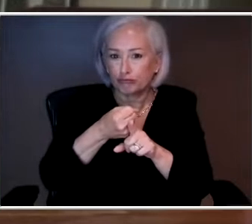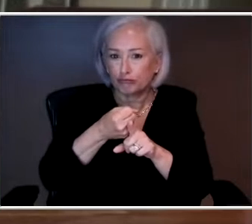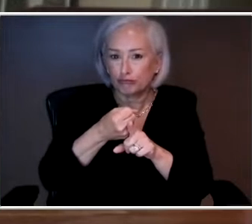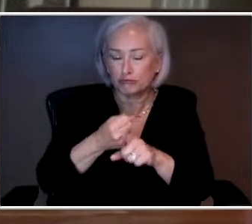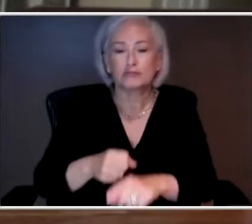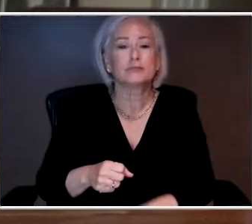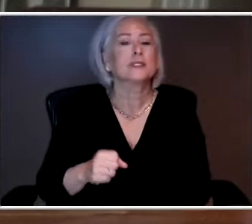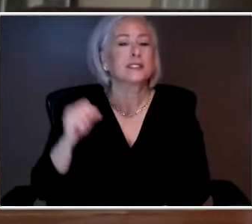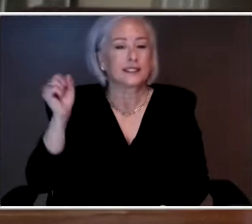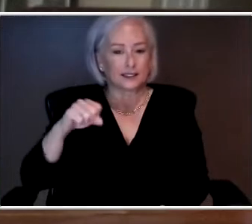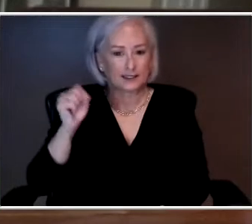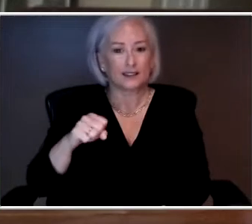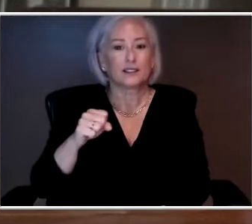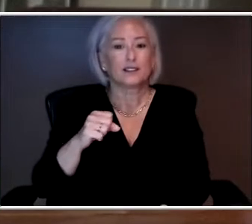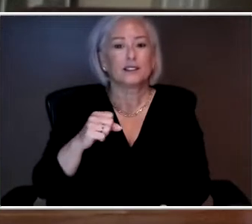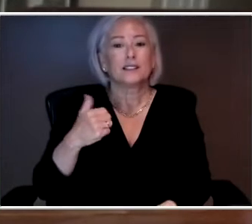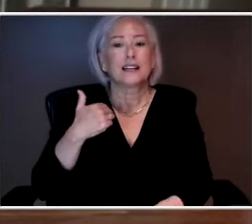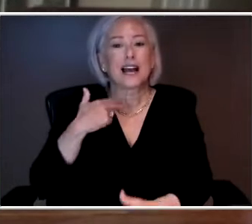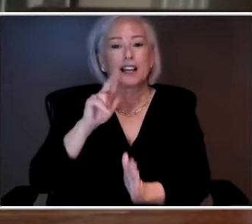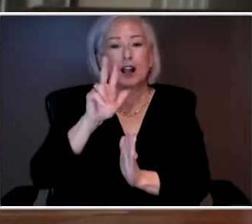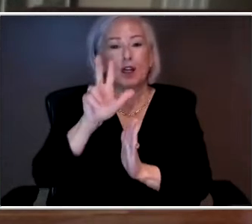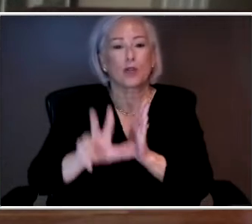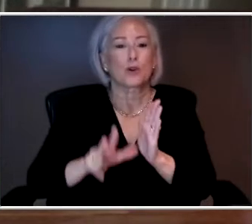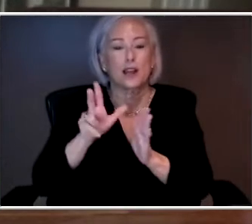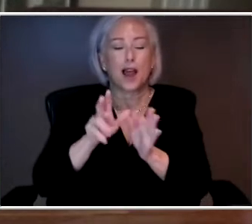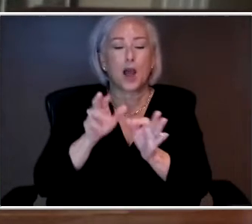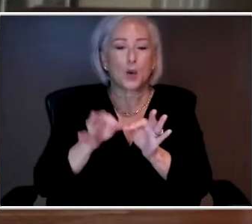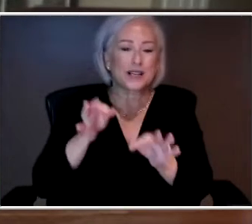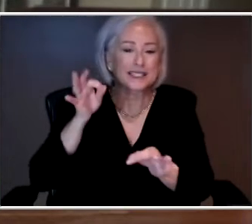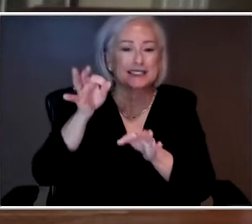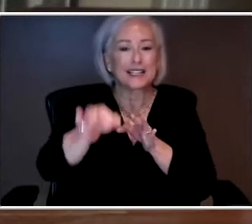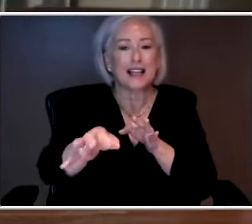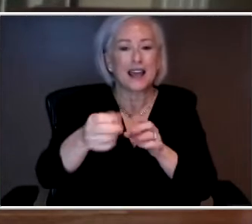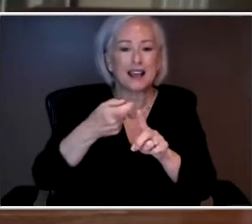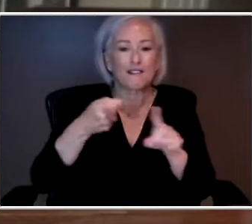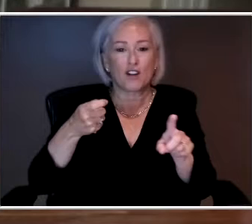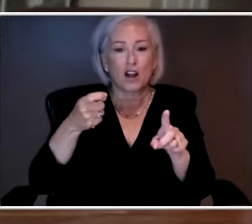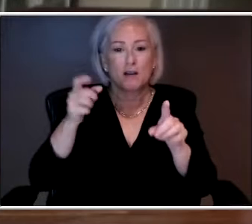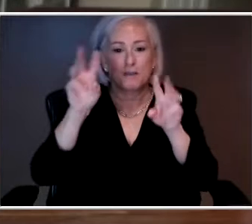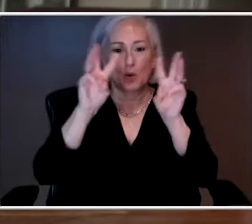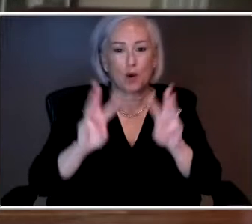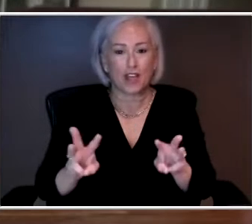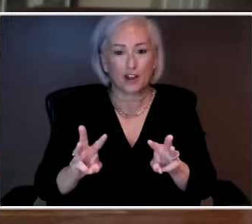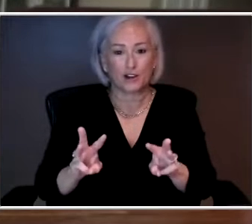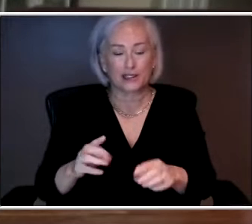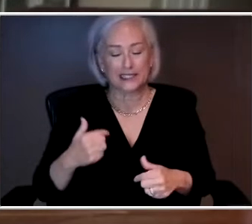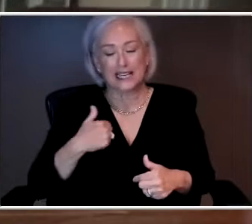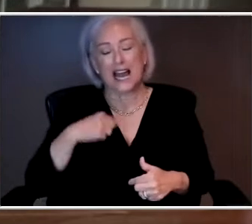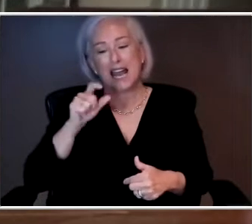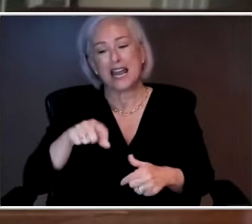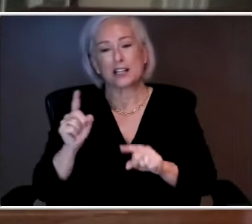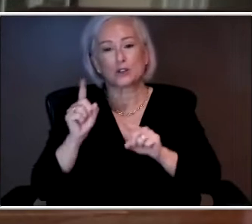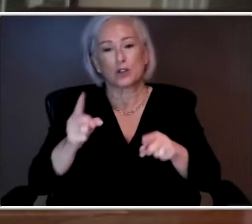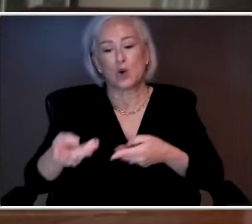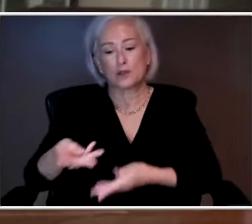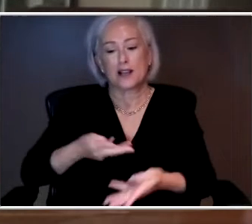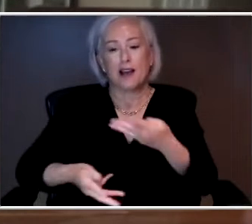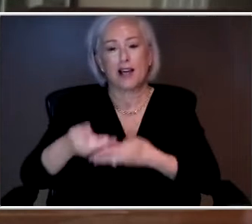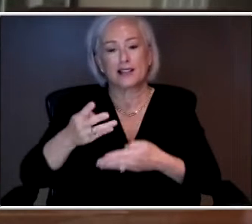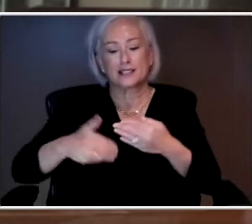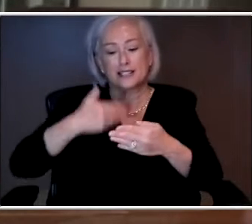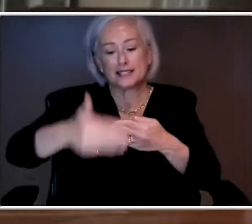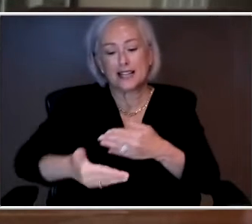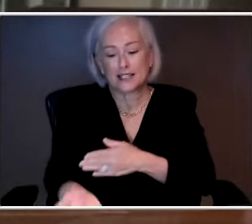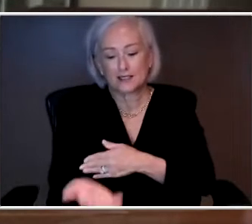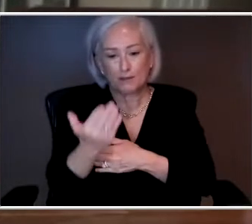we got a 3-hour storm delay, and I had dialysis the next morning, so we ended up just leaving right when